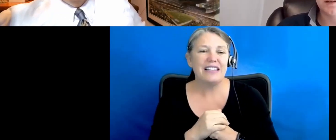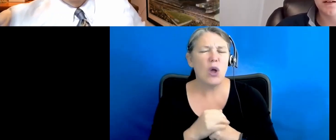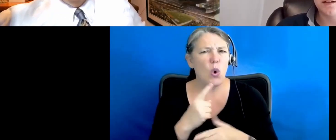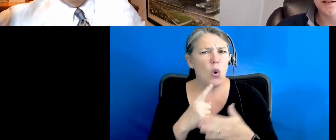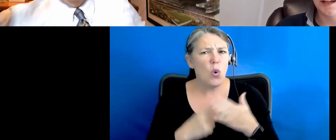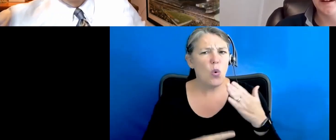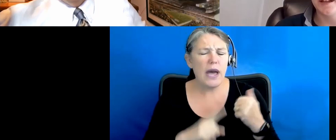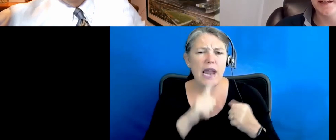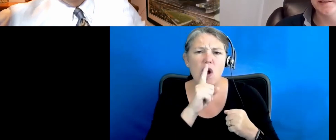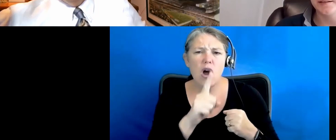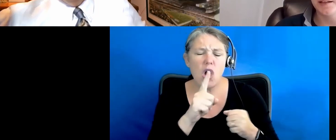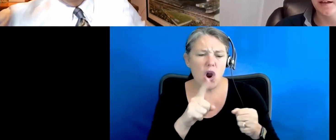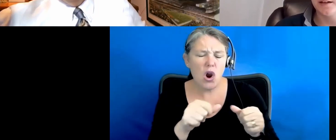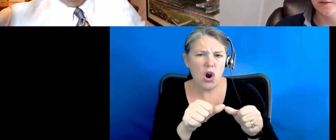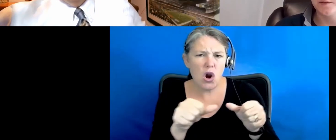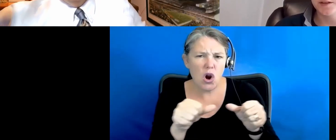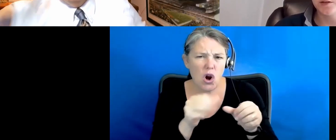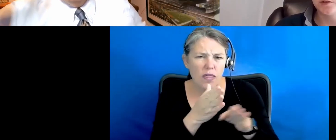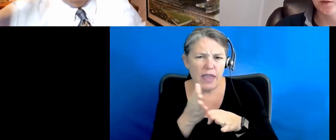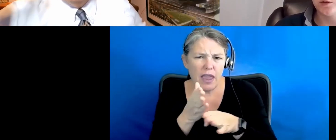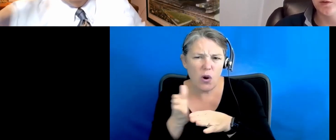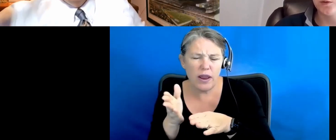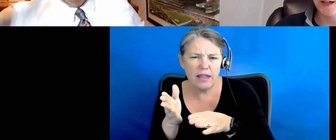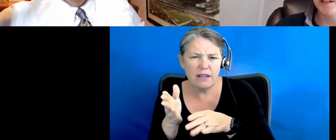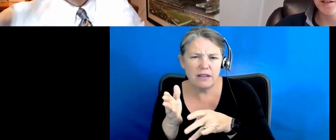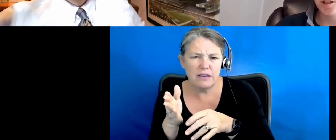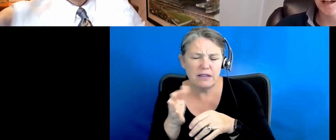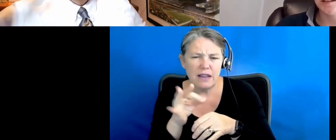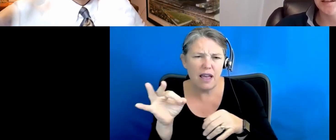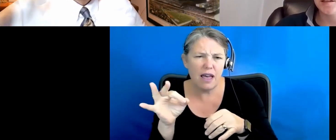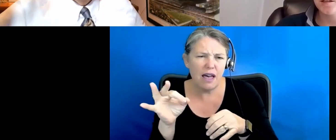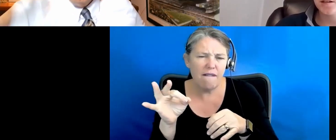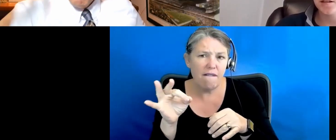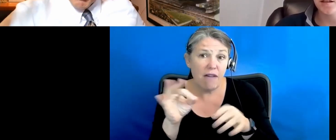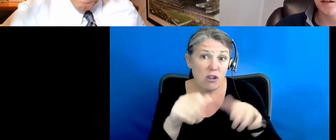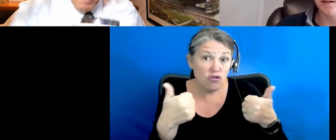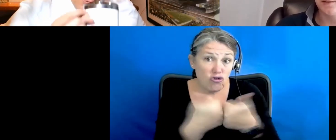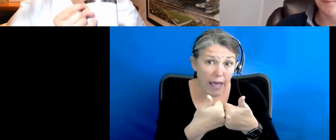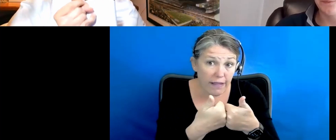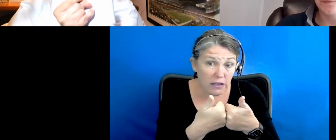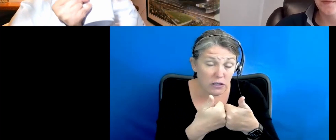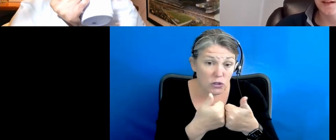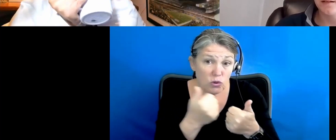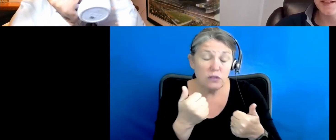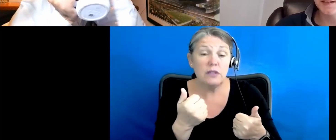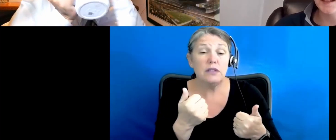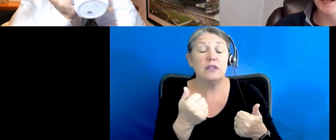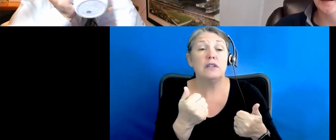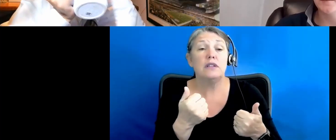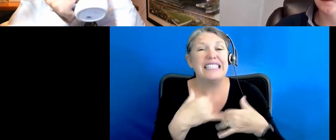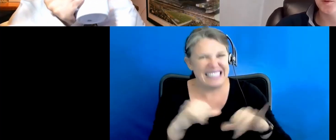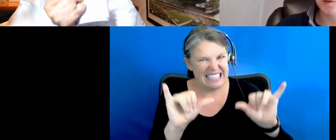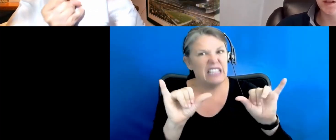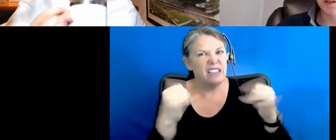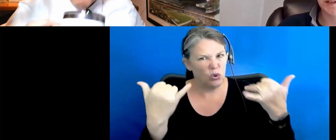what are the areas of greatest challenge still